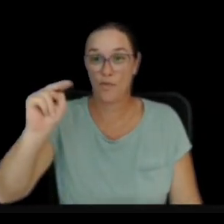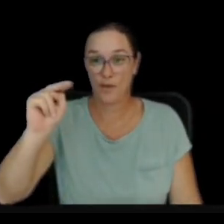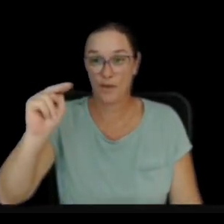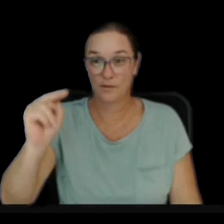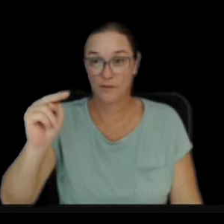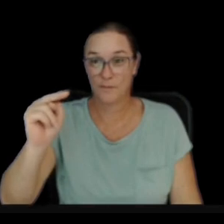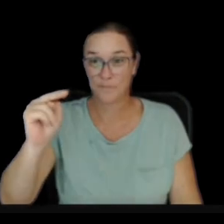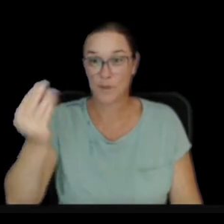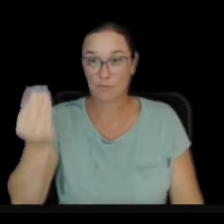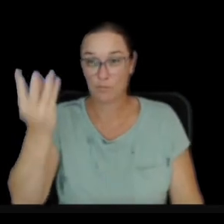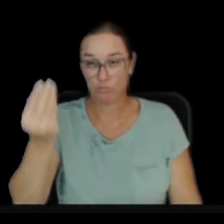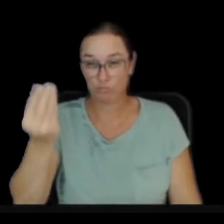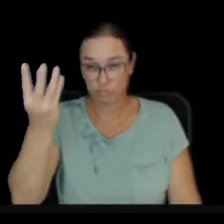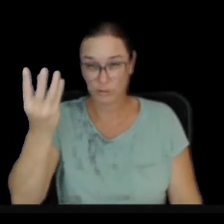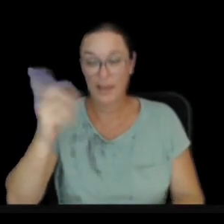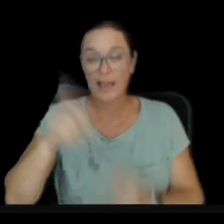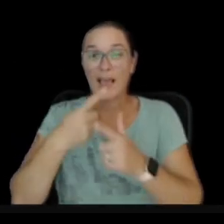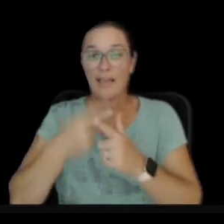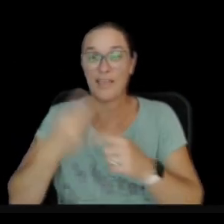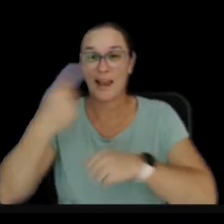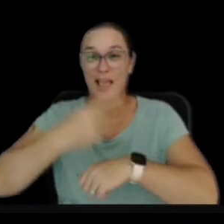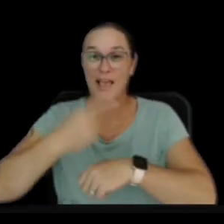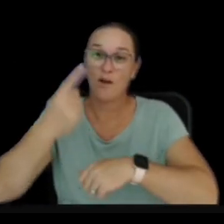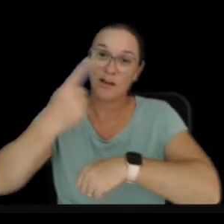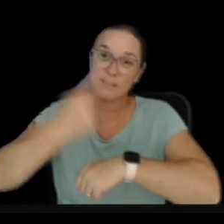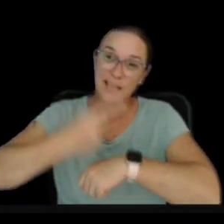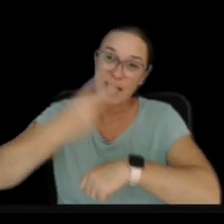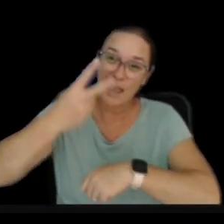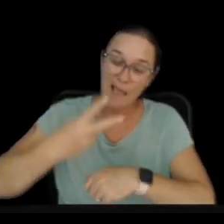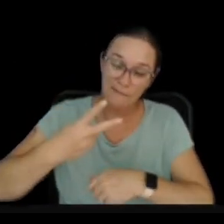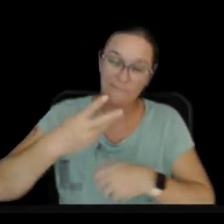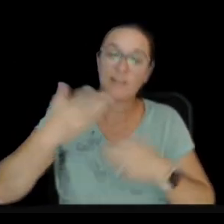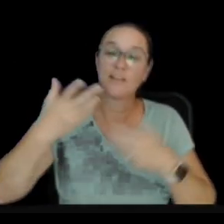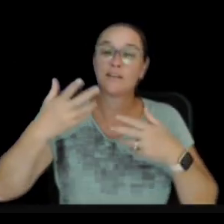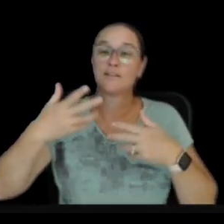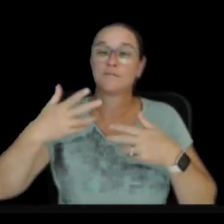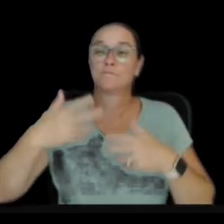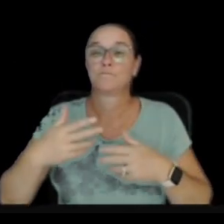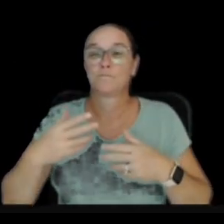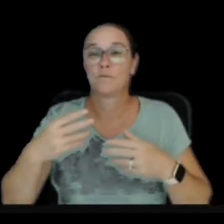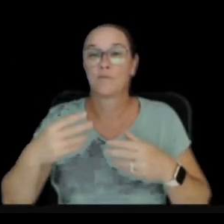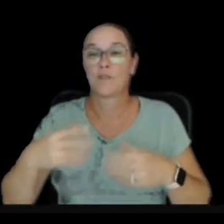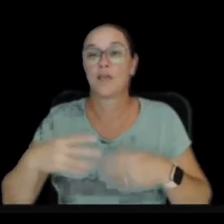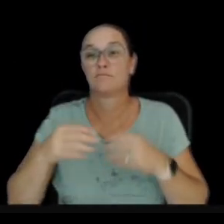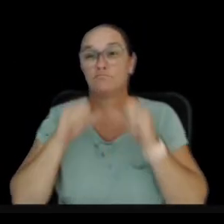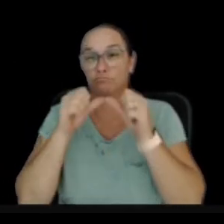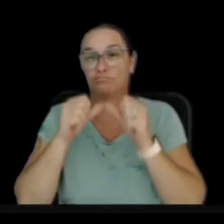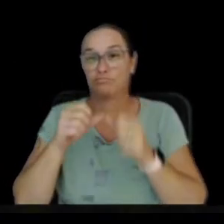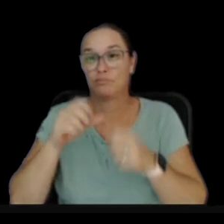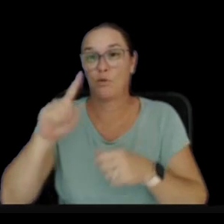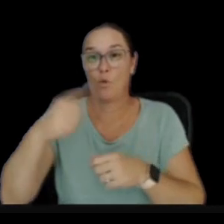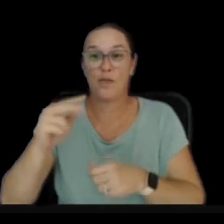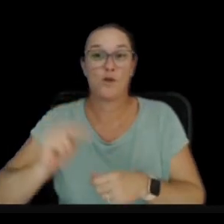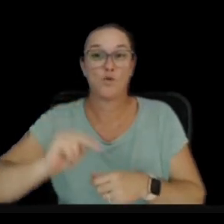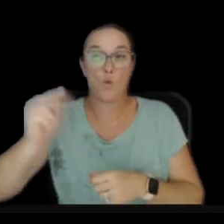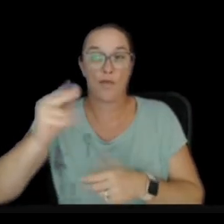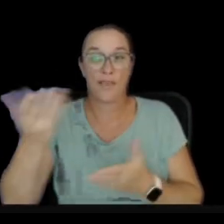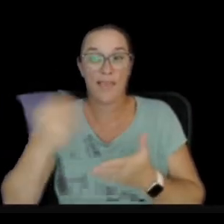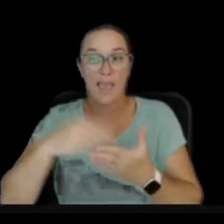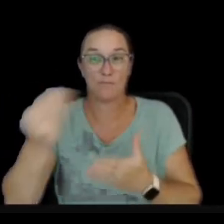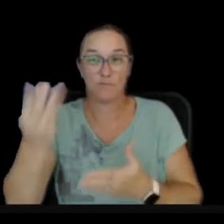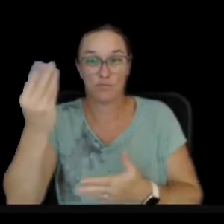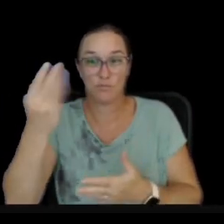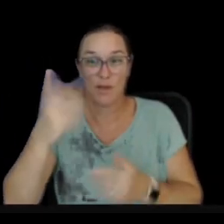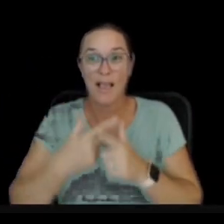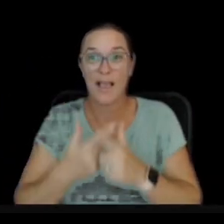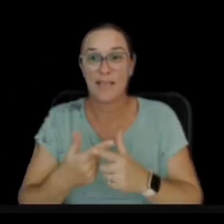And after about a day and a half of pause, it reactivates for episode 6, once again, just the north vent. And episode